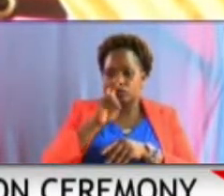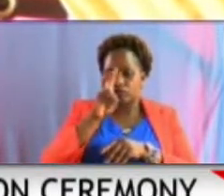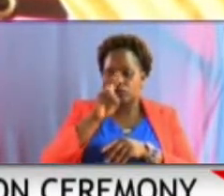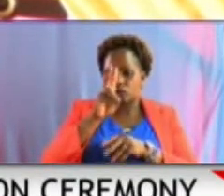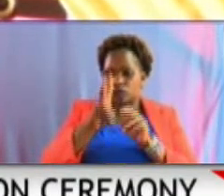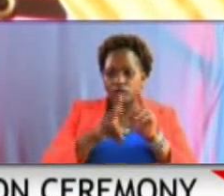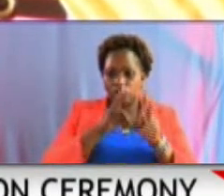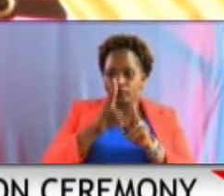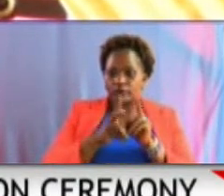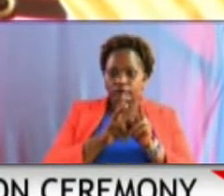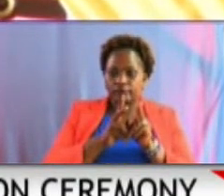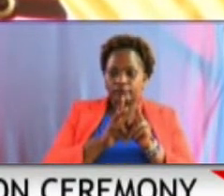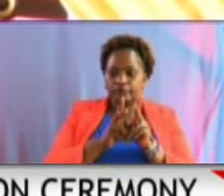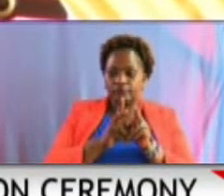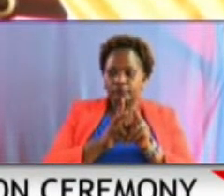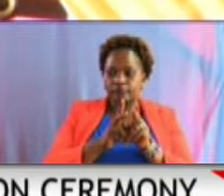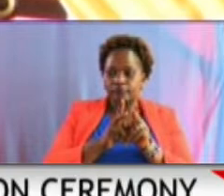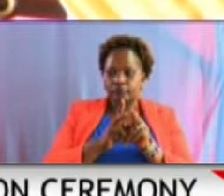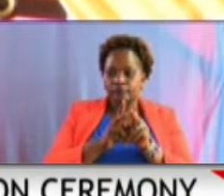2022.